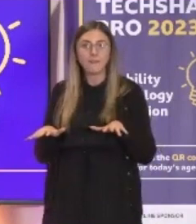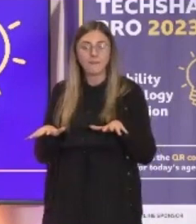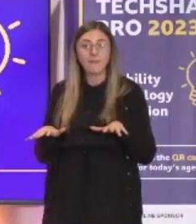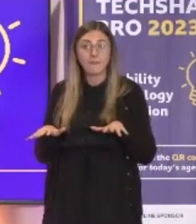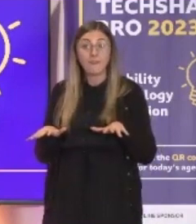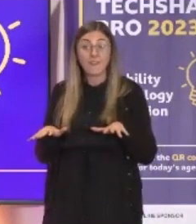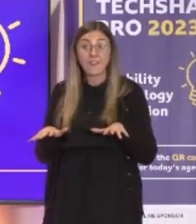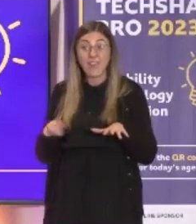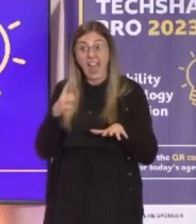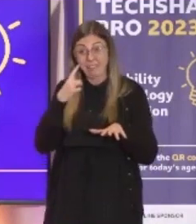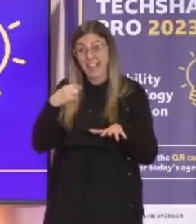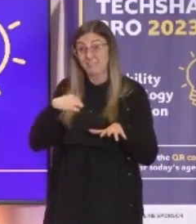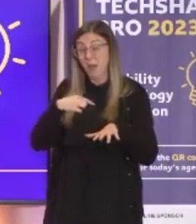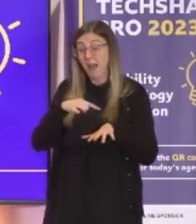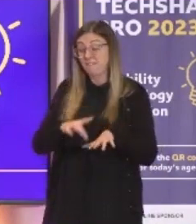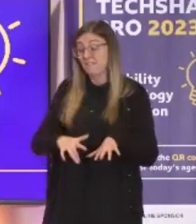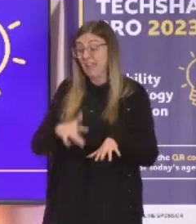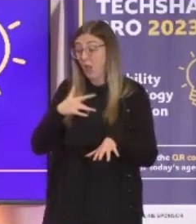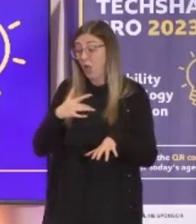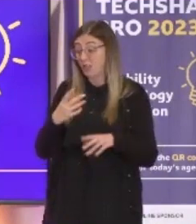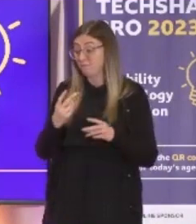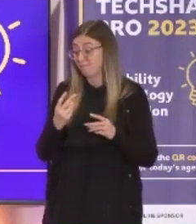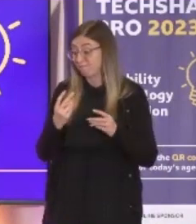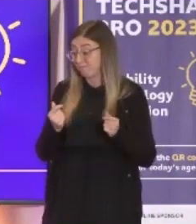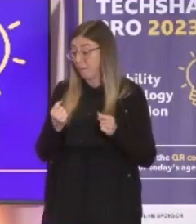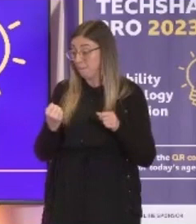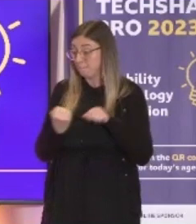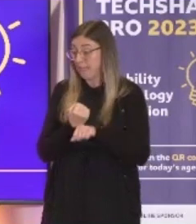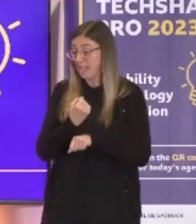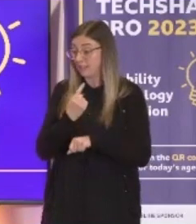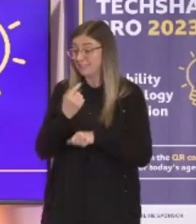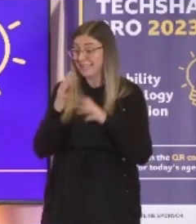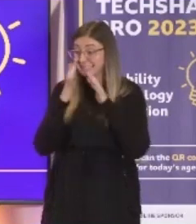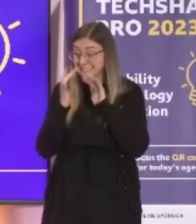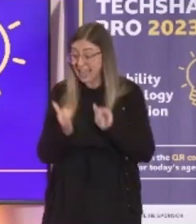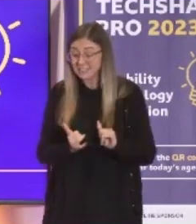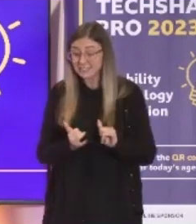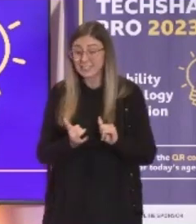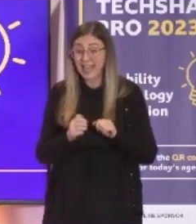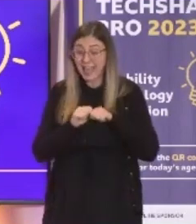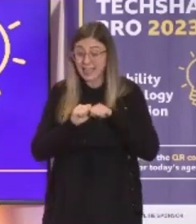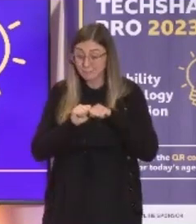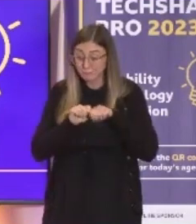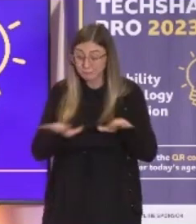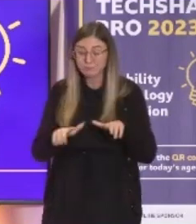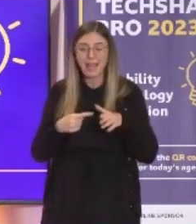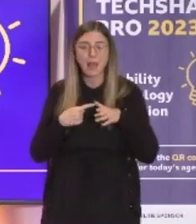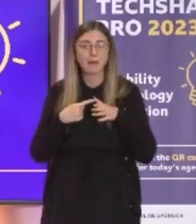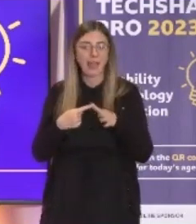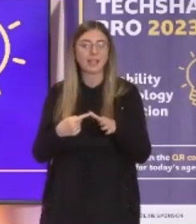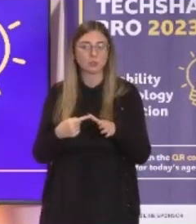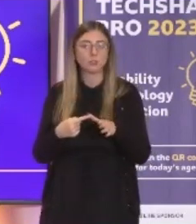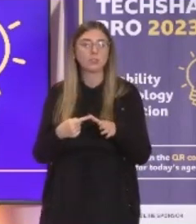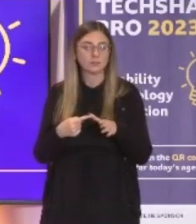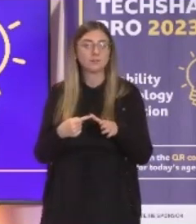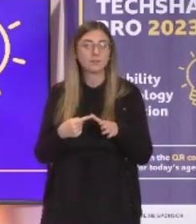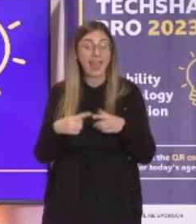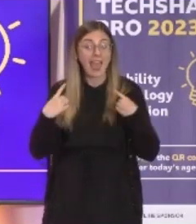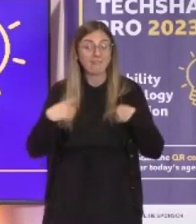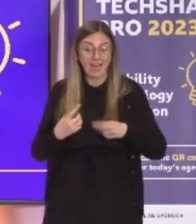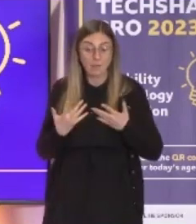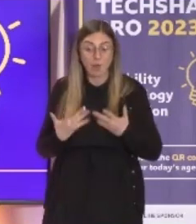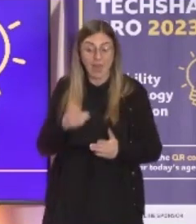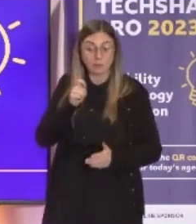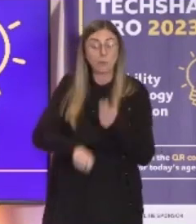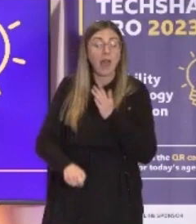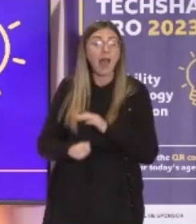record time, from my perspective, at a place like Google, we built, tested, and shipped an application. And it's available today in the Play Store